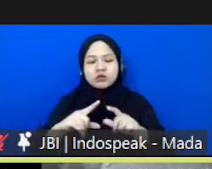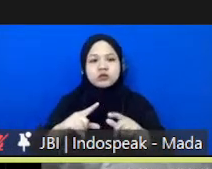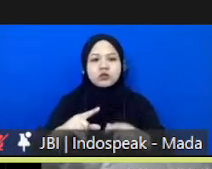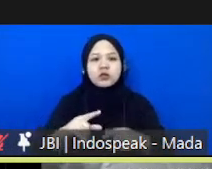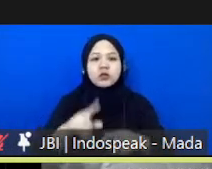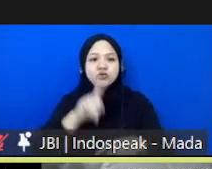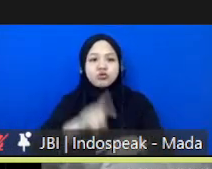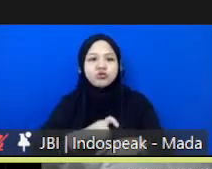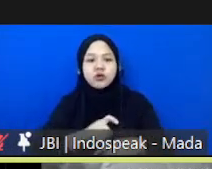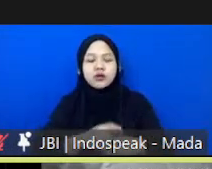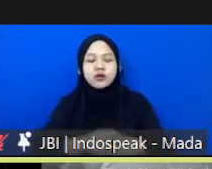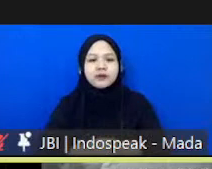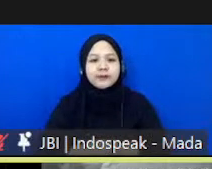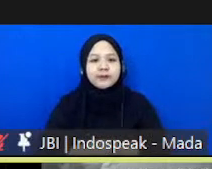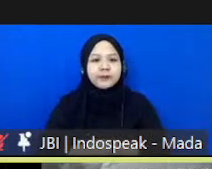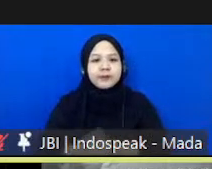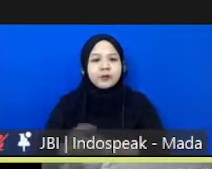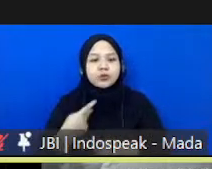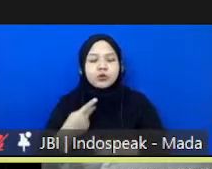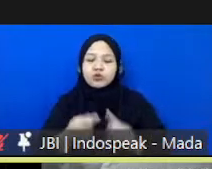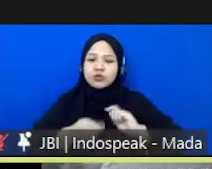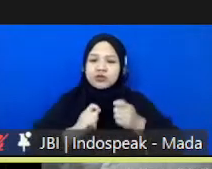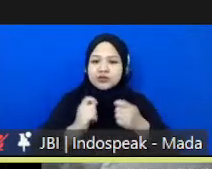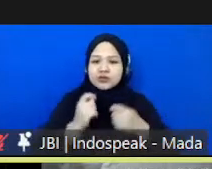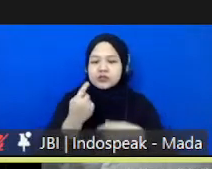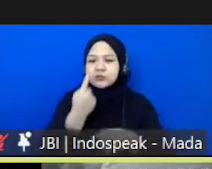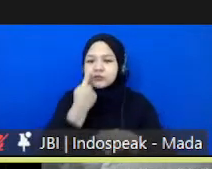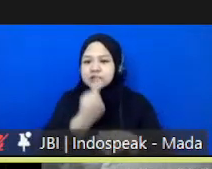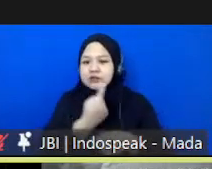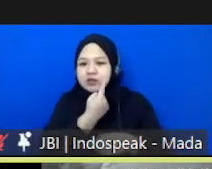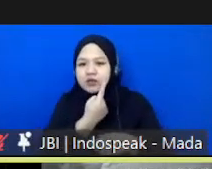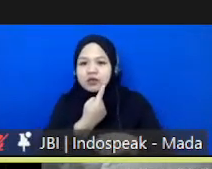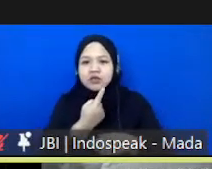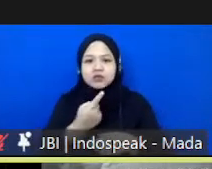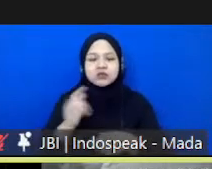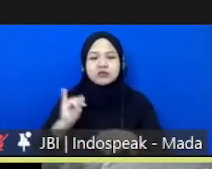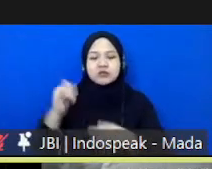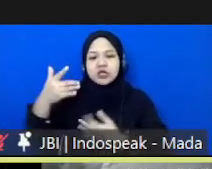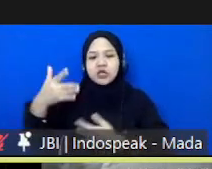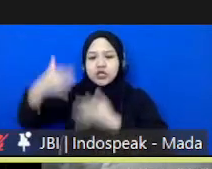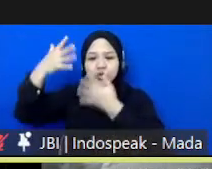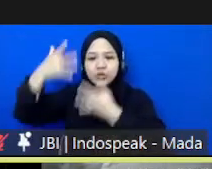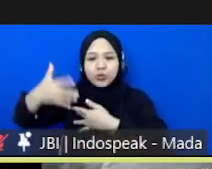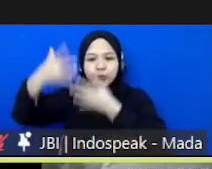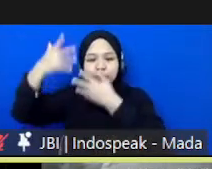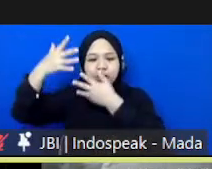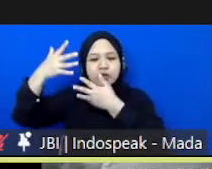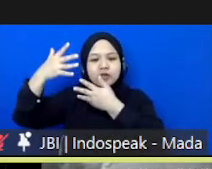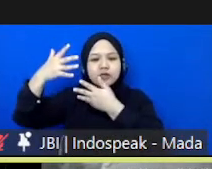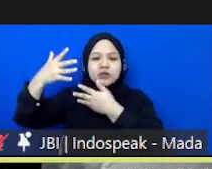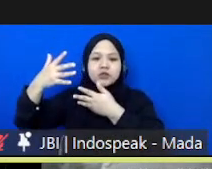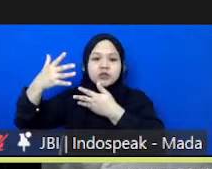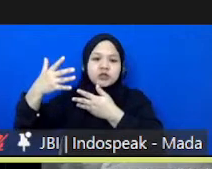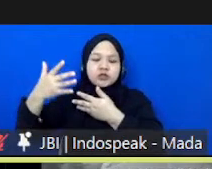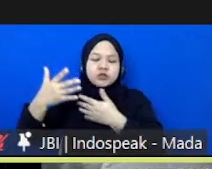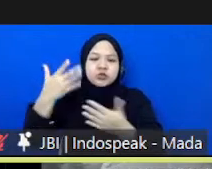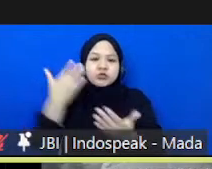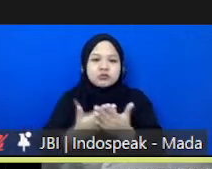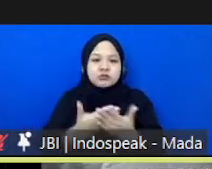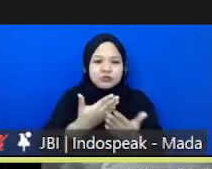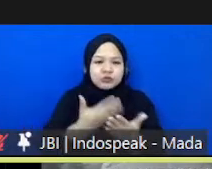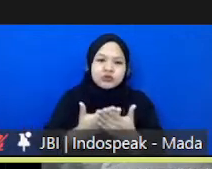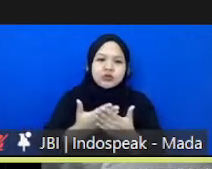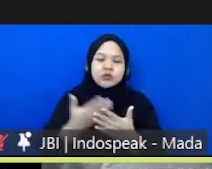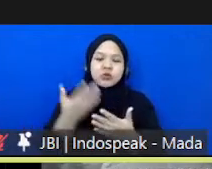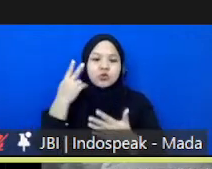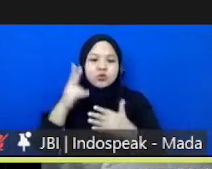NTT doesn't even have PCR in all of their islands, only Kupang has, and which evidently have been detrimental in